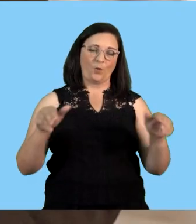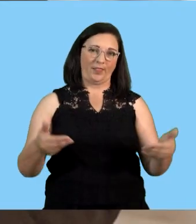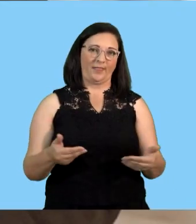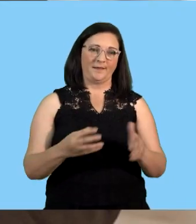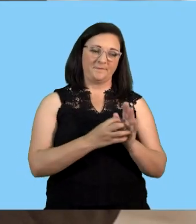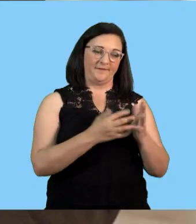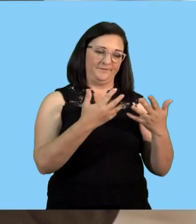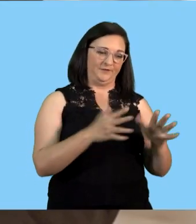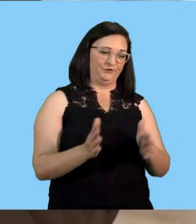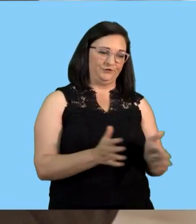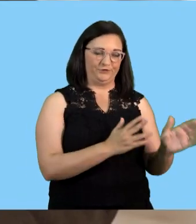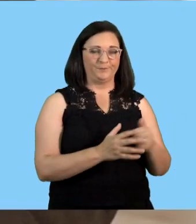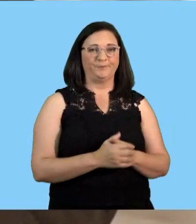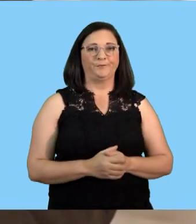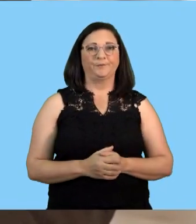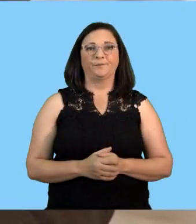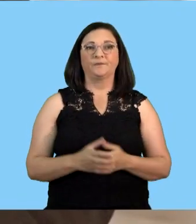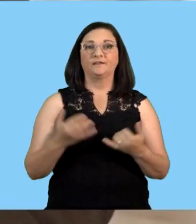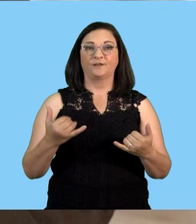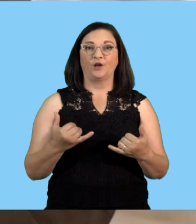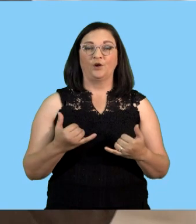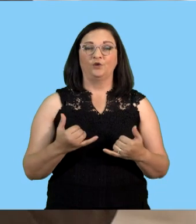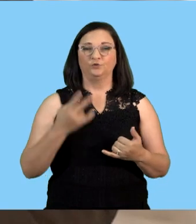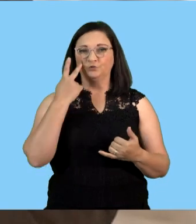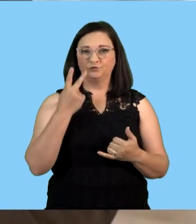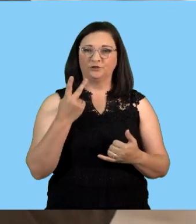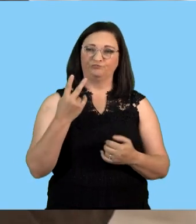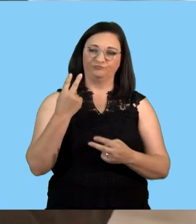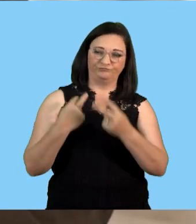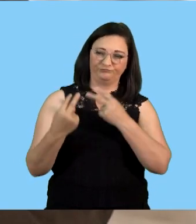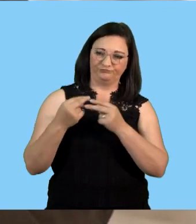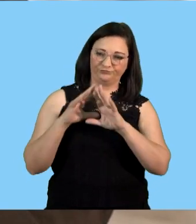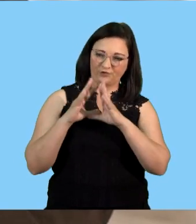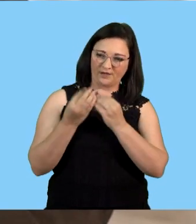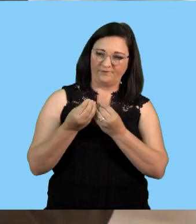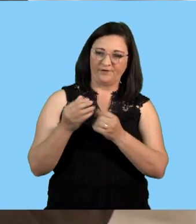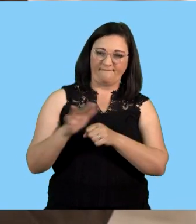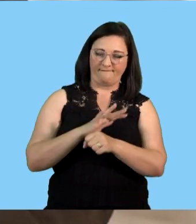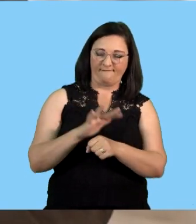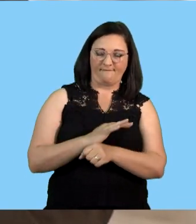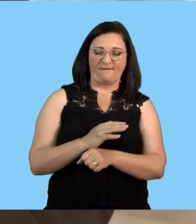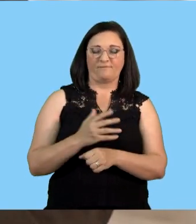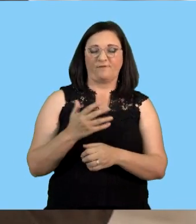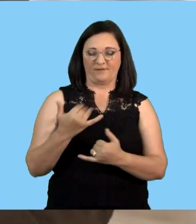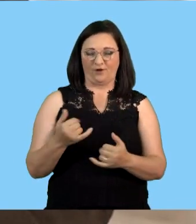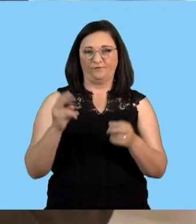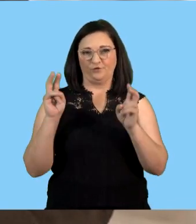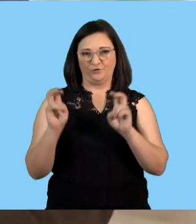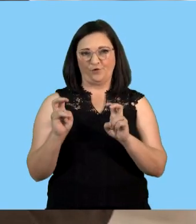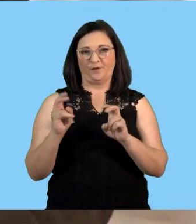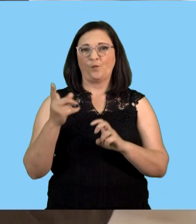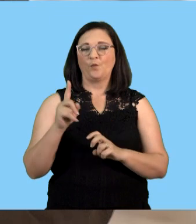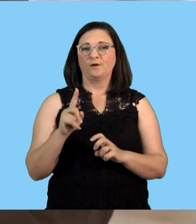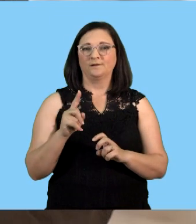Welcome back from an ad break. We're going to just do a quick recap on everything that we've covered in this particular topic,